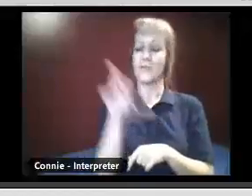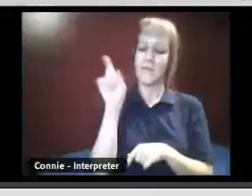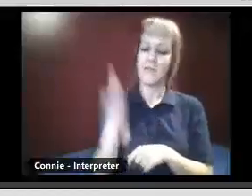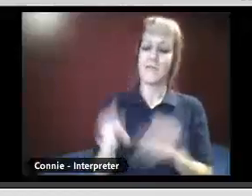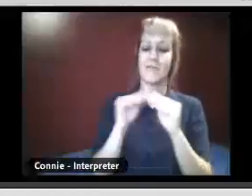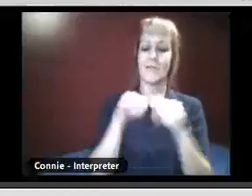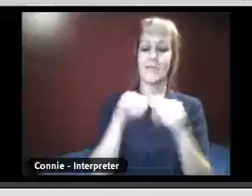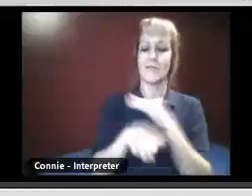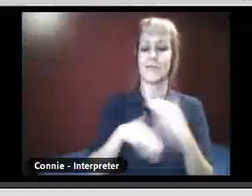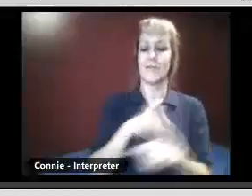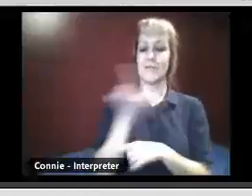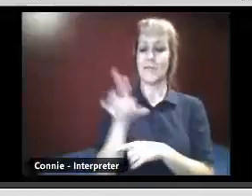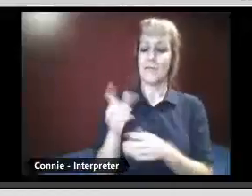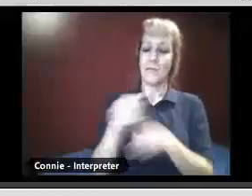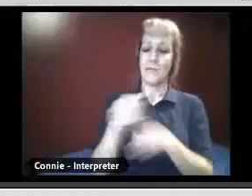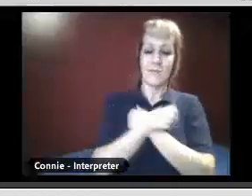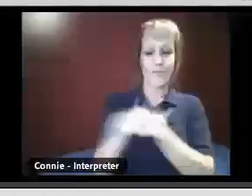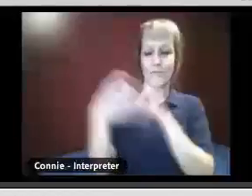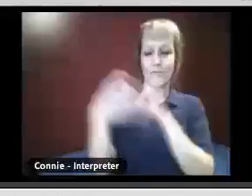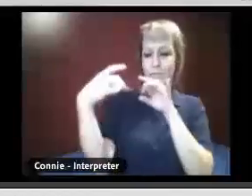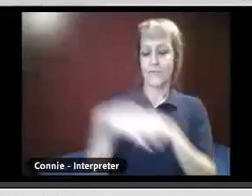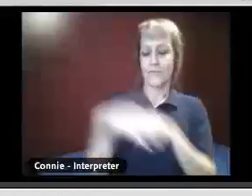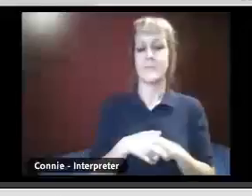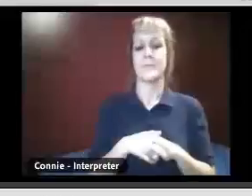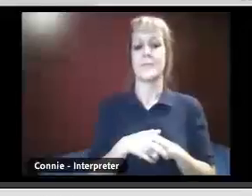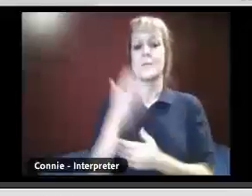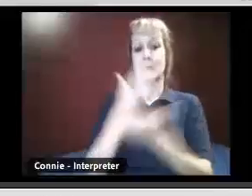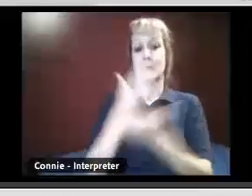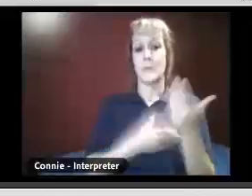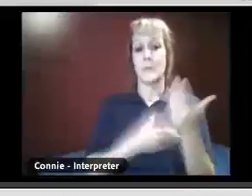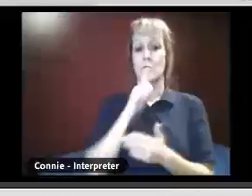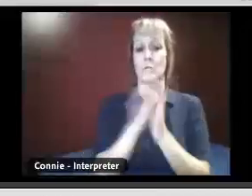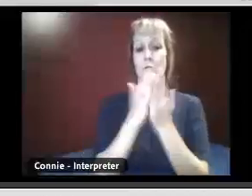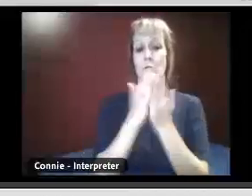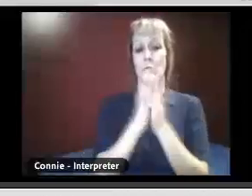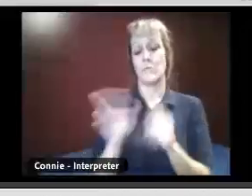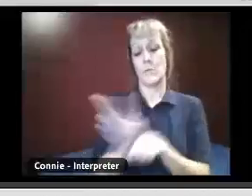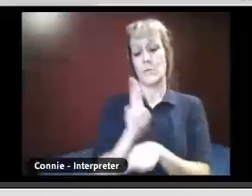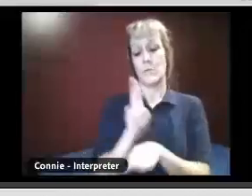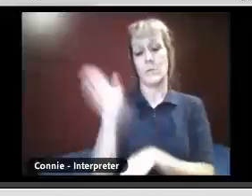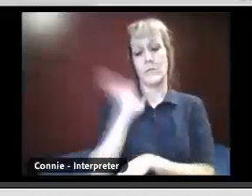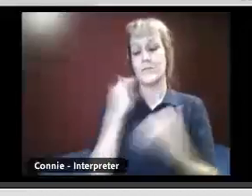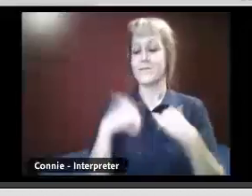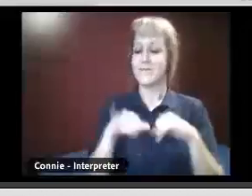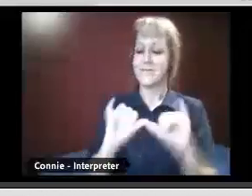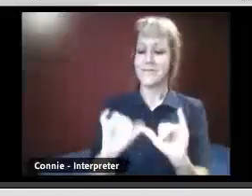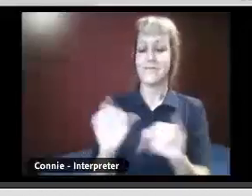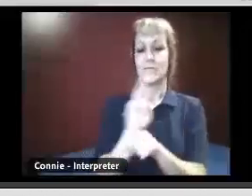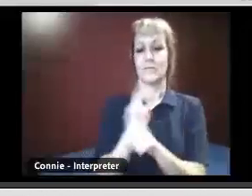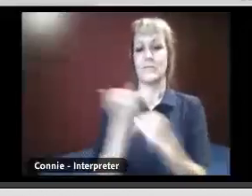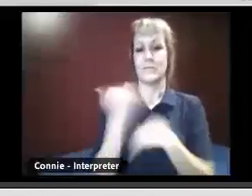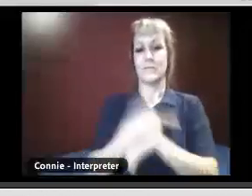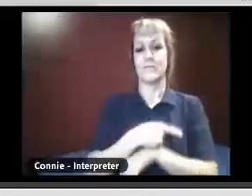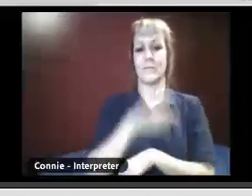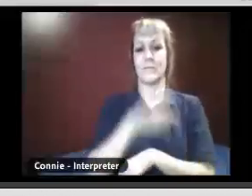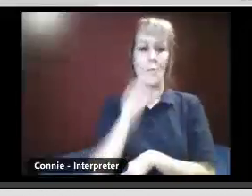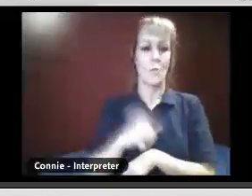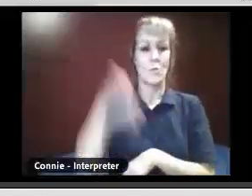I would love your insight on that. But some of the classics on here that are still very much used today